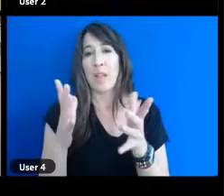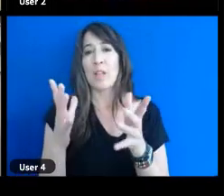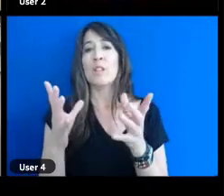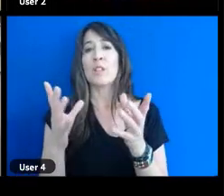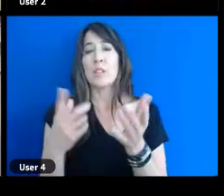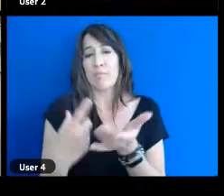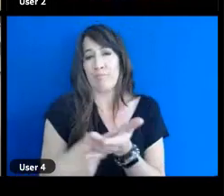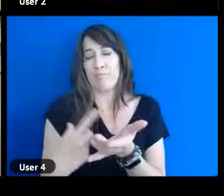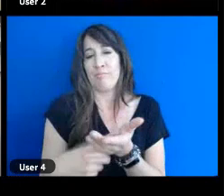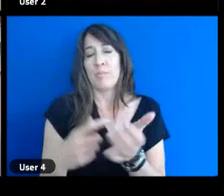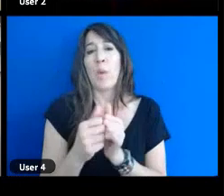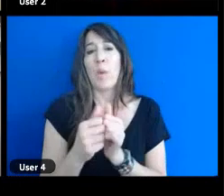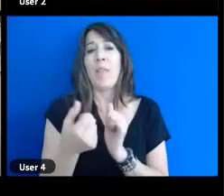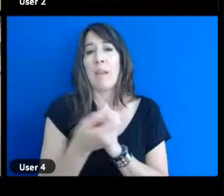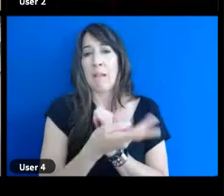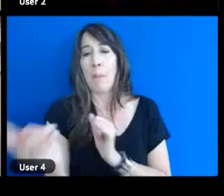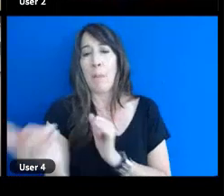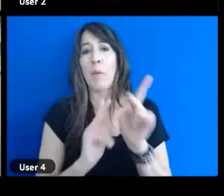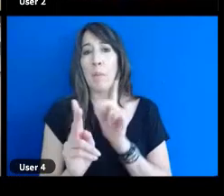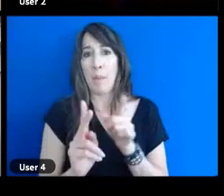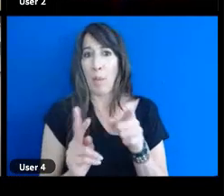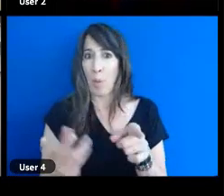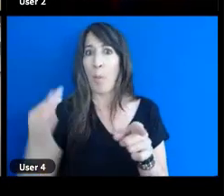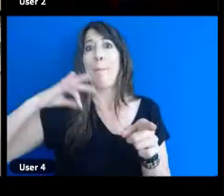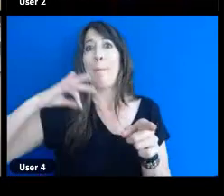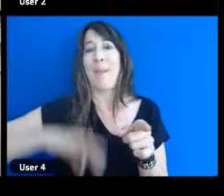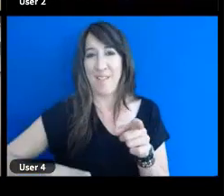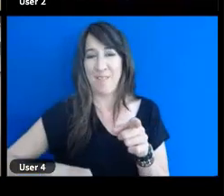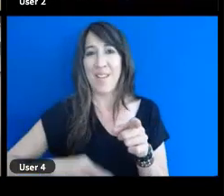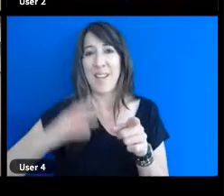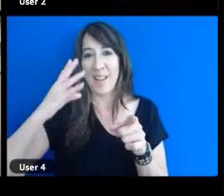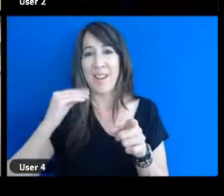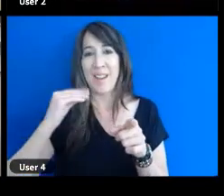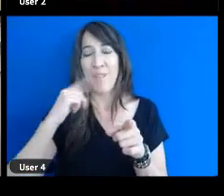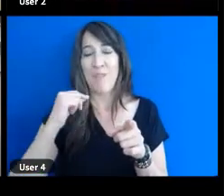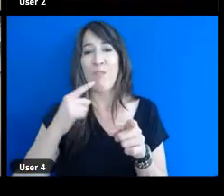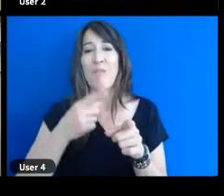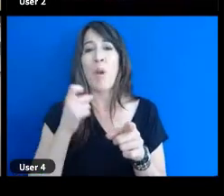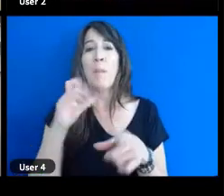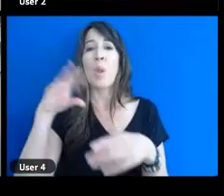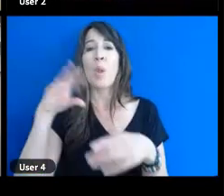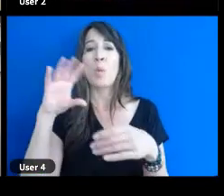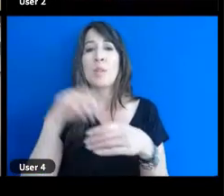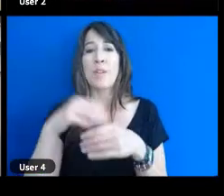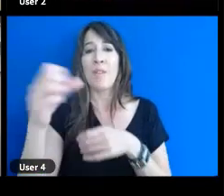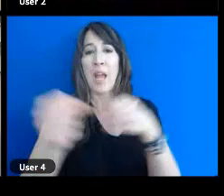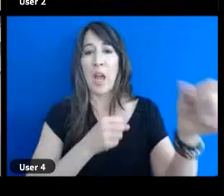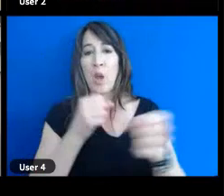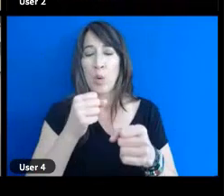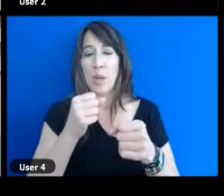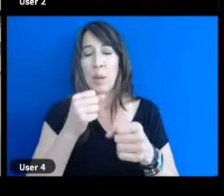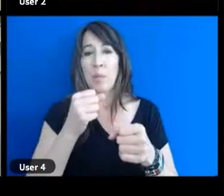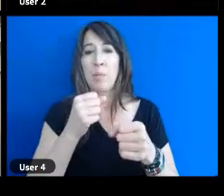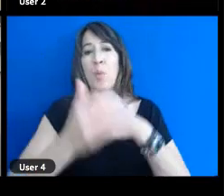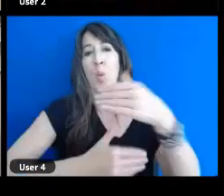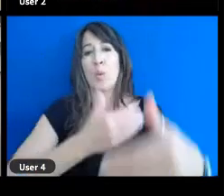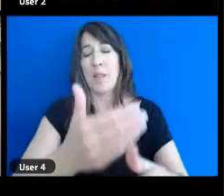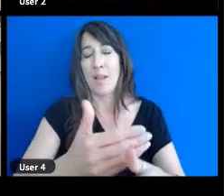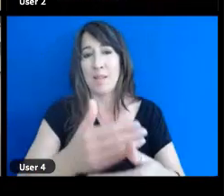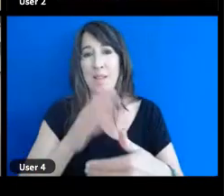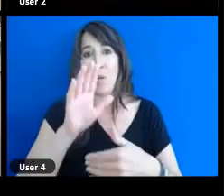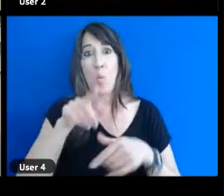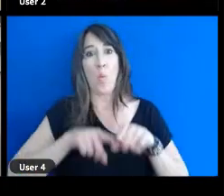Kristin mentioned earlier that we had a chance to speak with a number of people who benefited from inclusive hiring, supportive